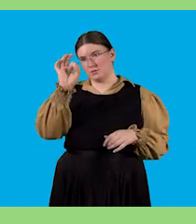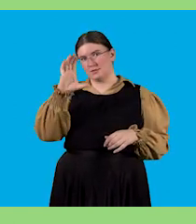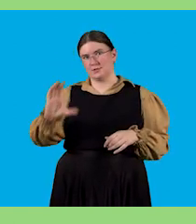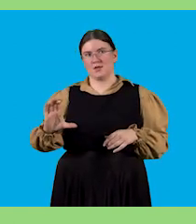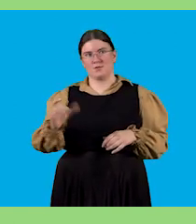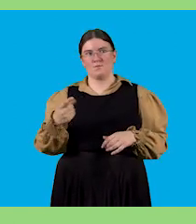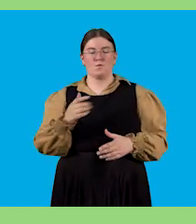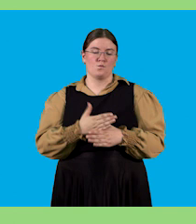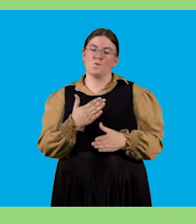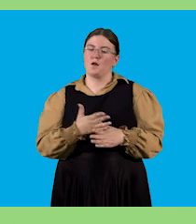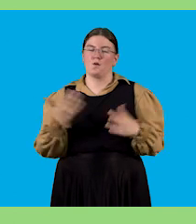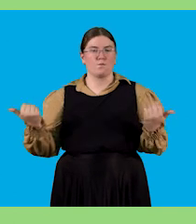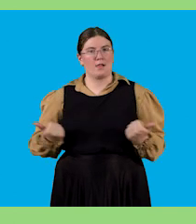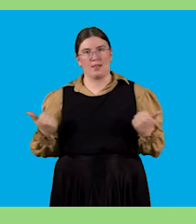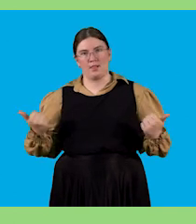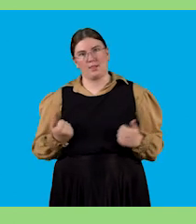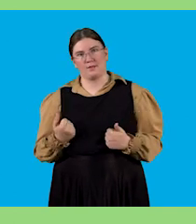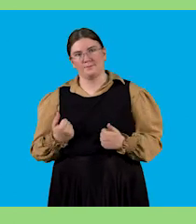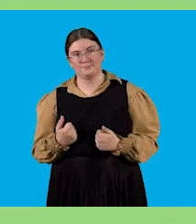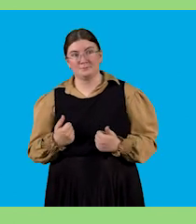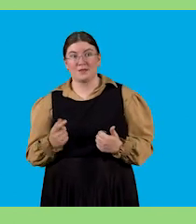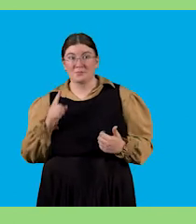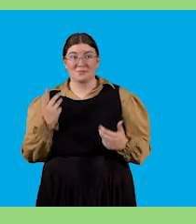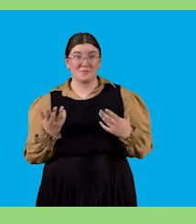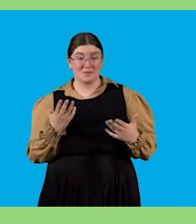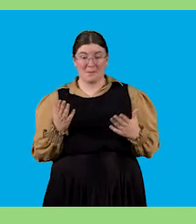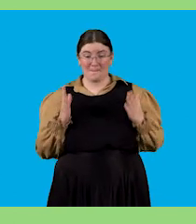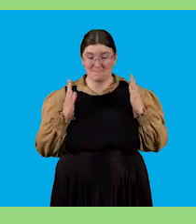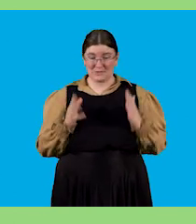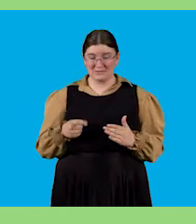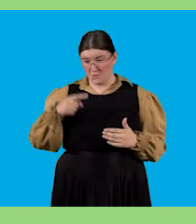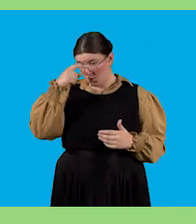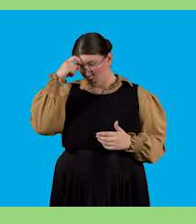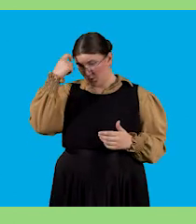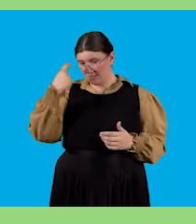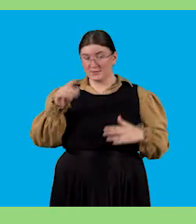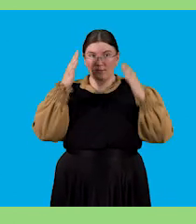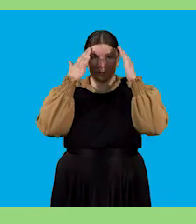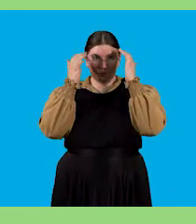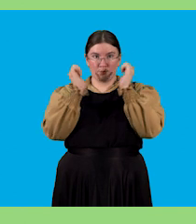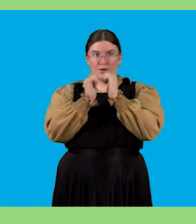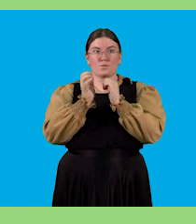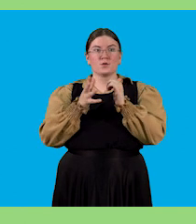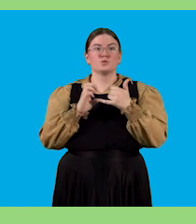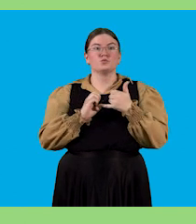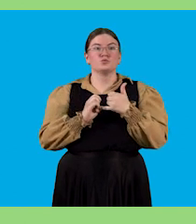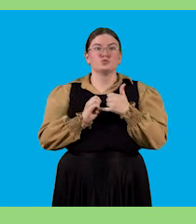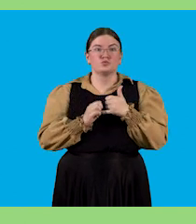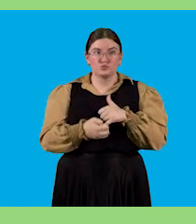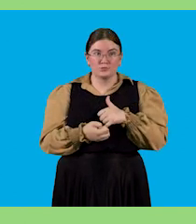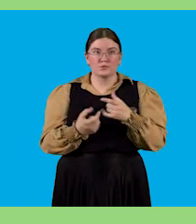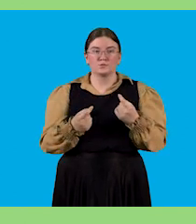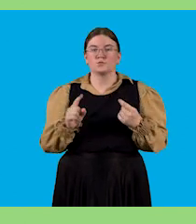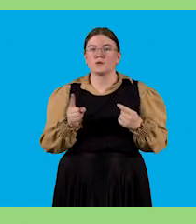work effectively. If the body is too hot, the brain will try and cool the body through